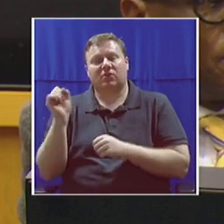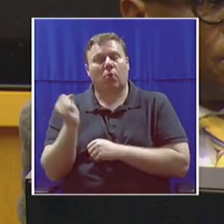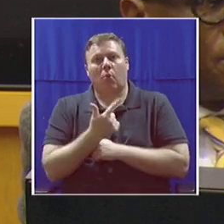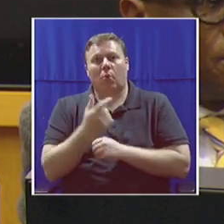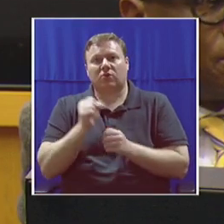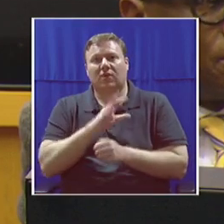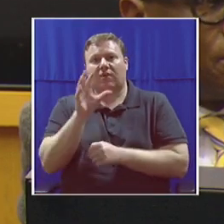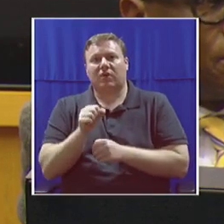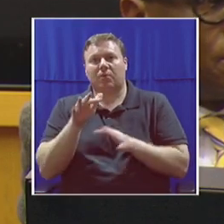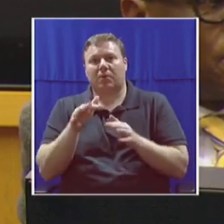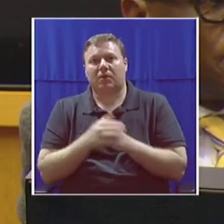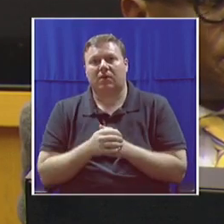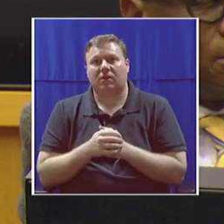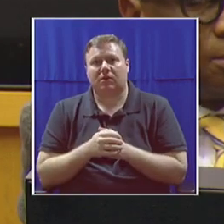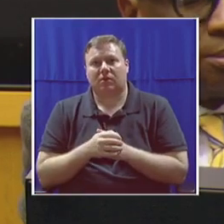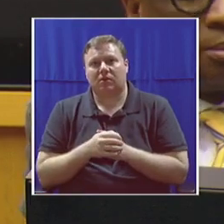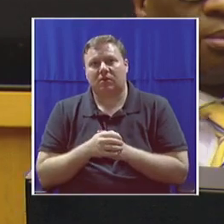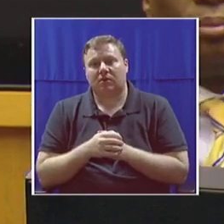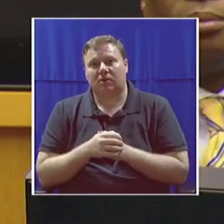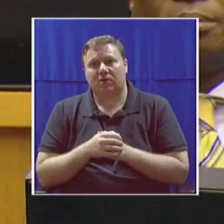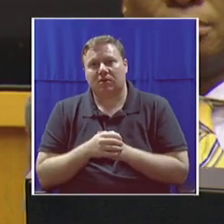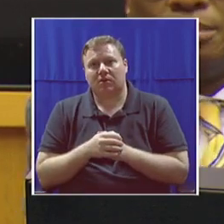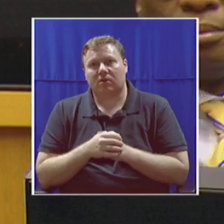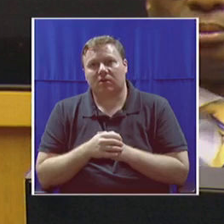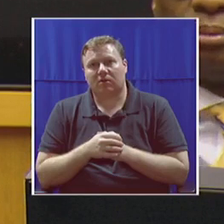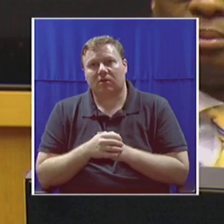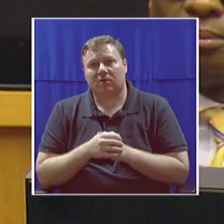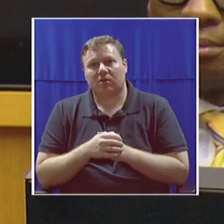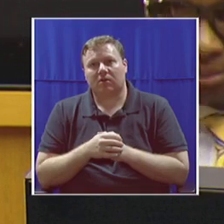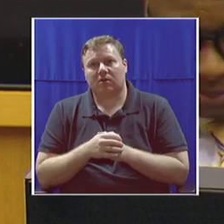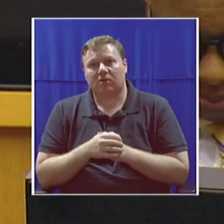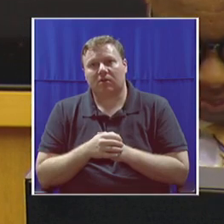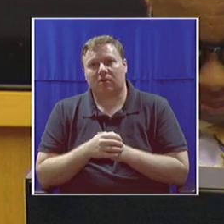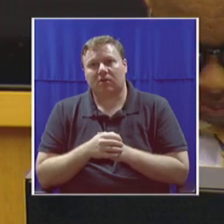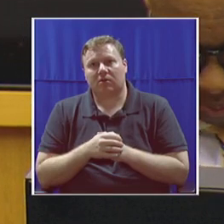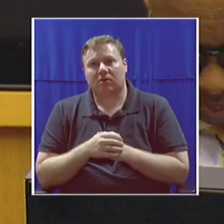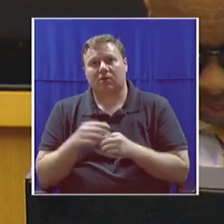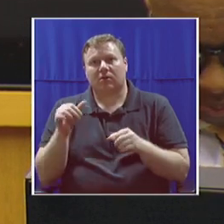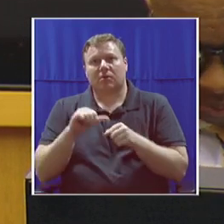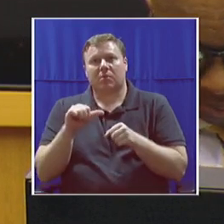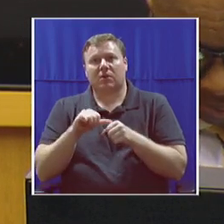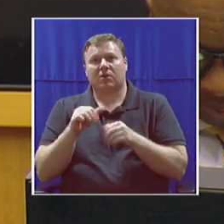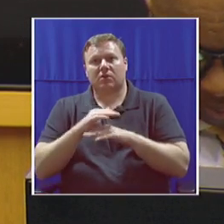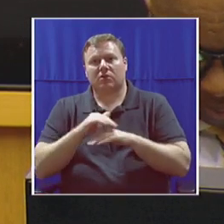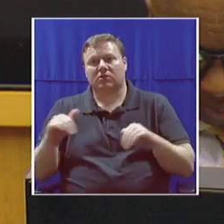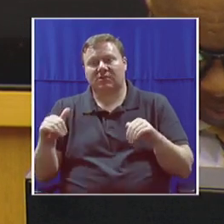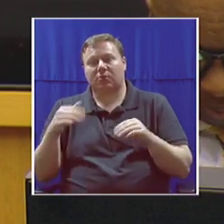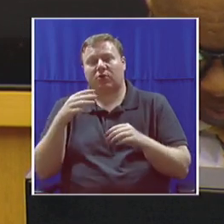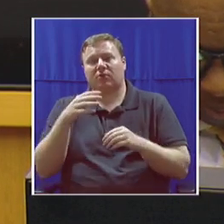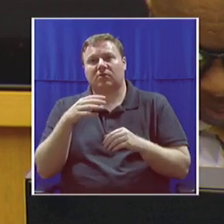here we've done benchmarking where petroleum sector is separated from